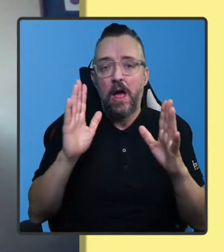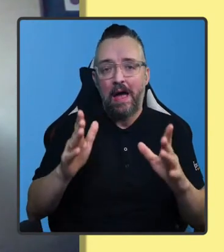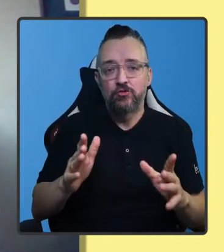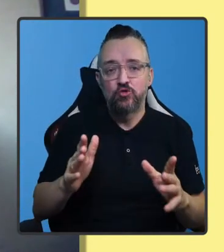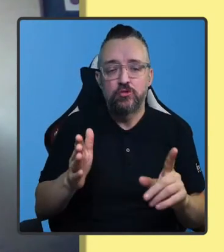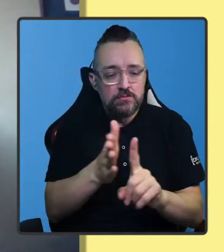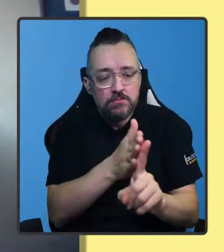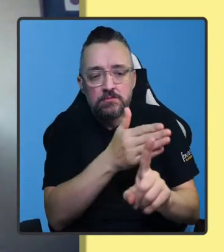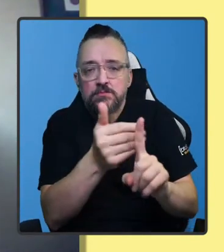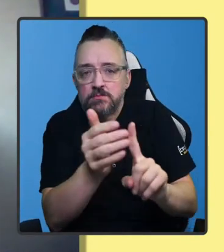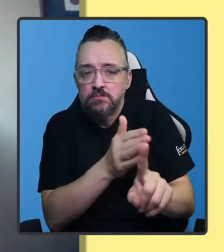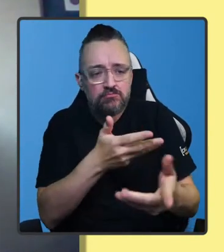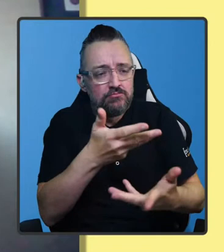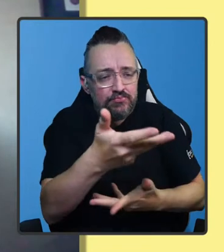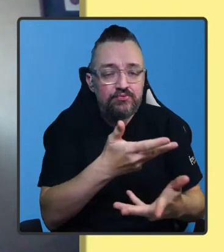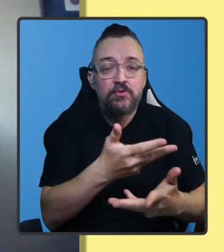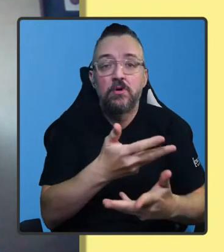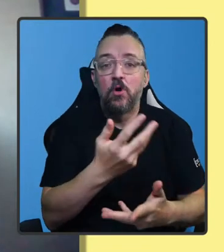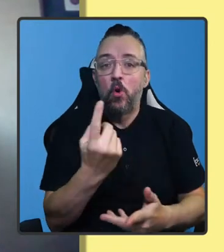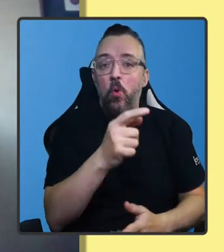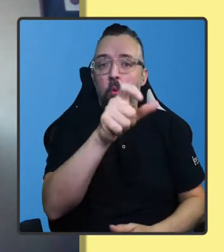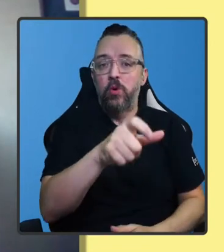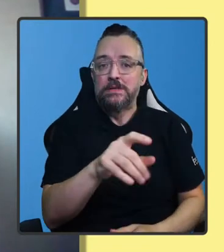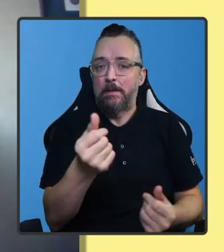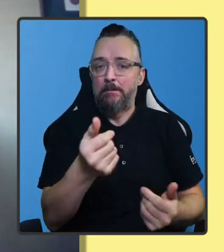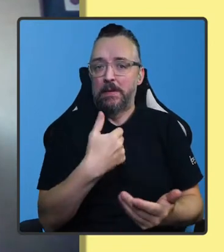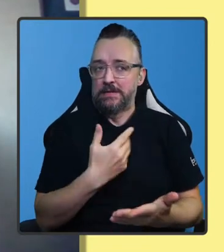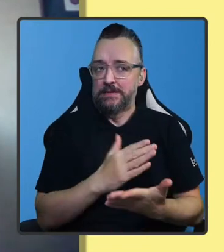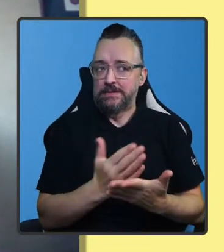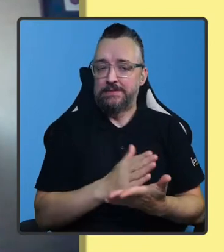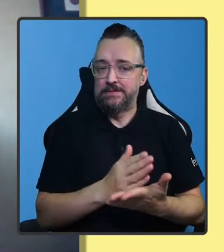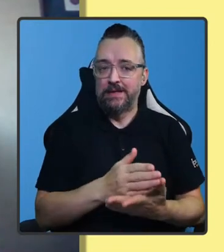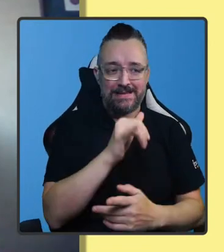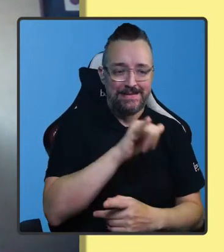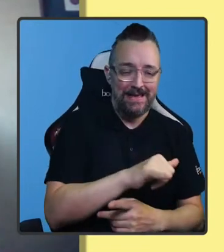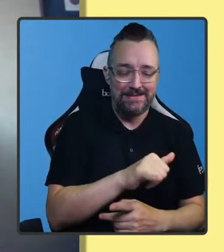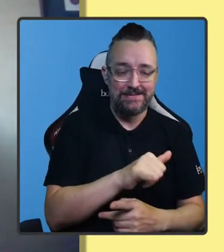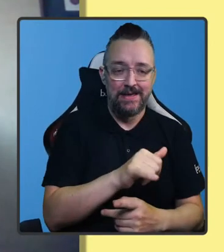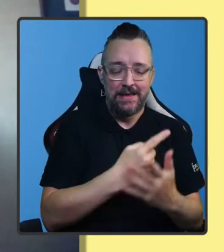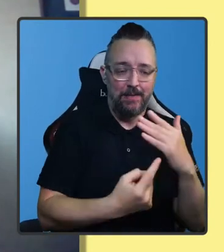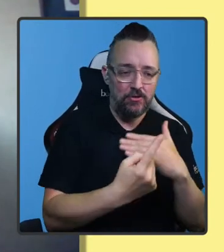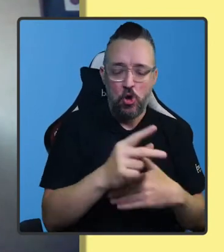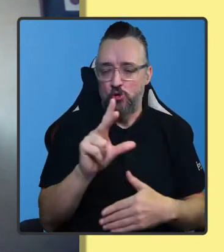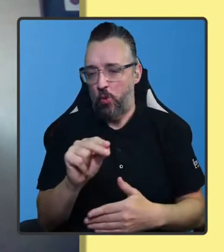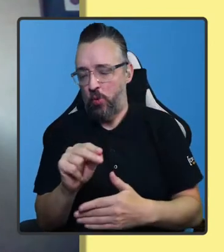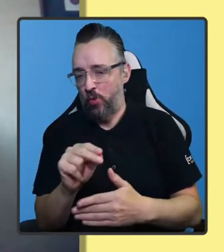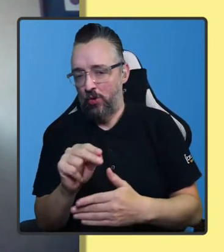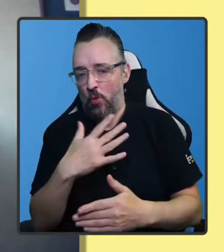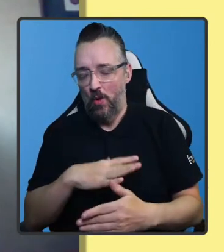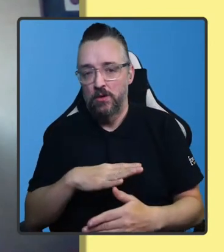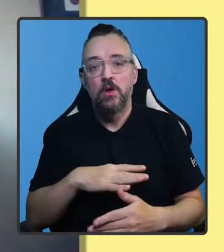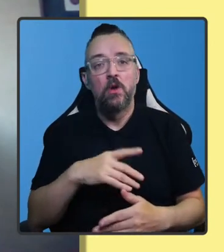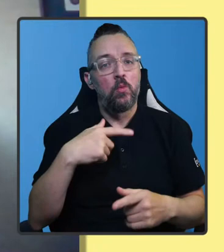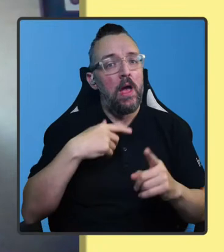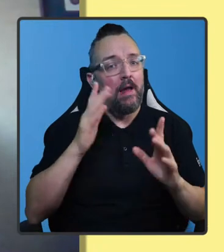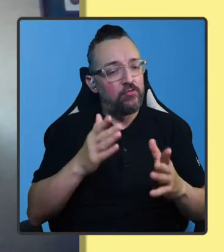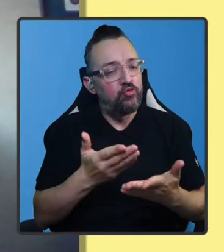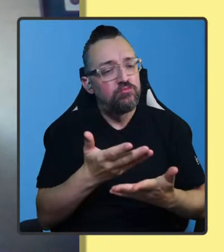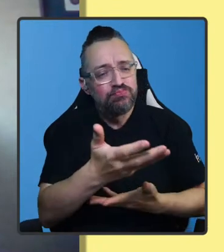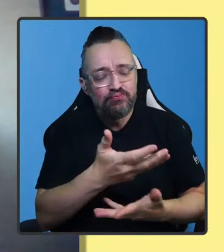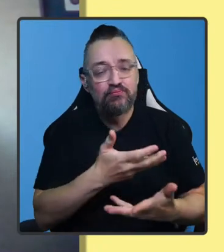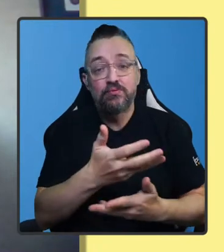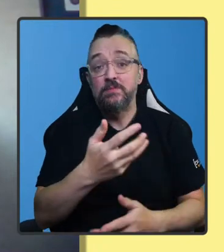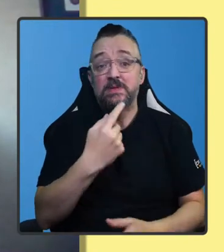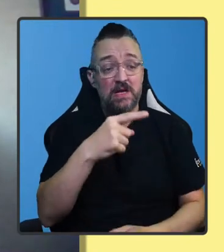convinced. And we can convince them with the power of our positive vision. we can convince them that in an independent